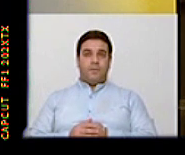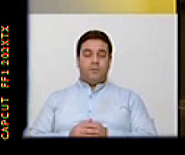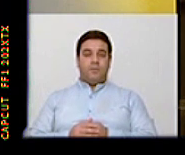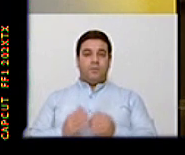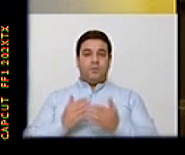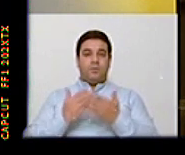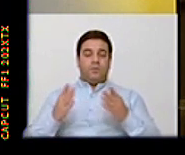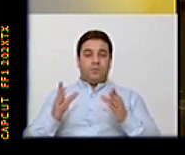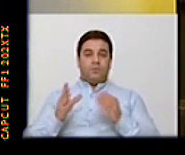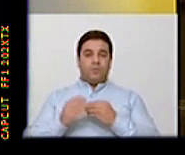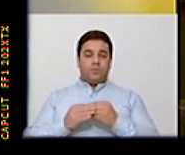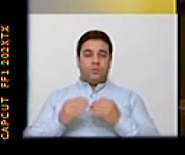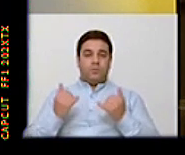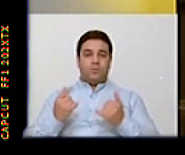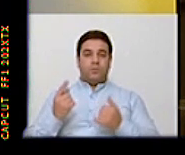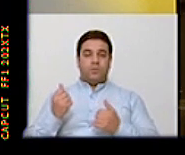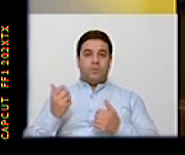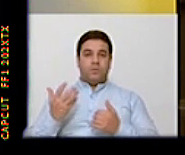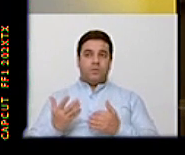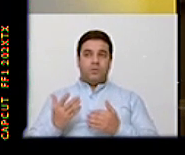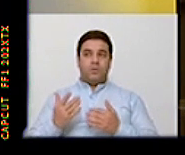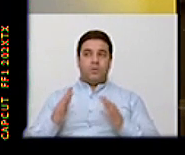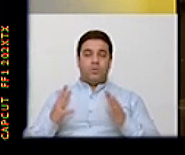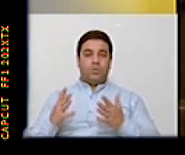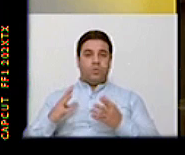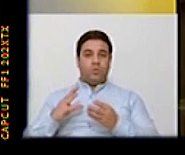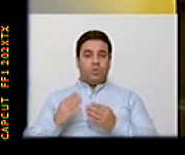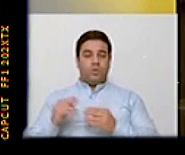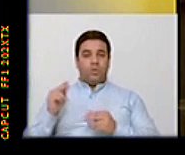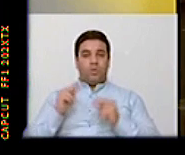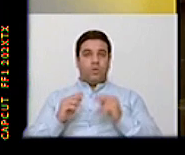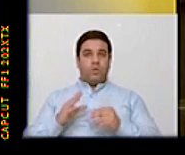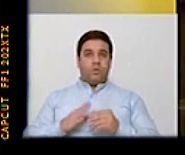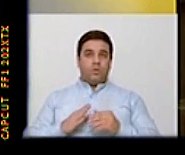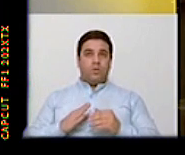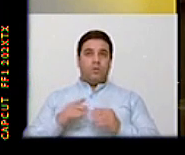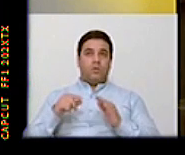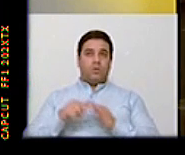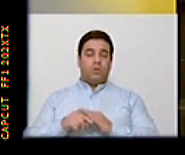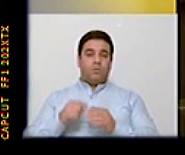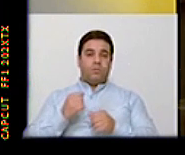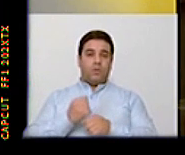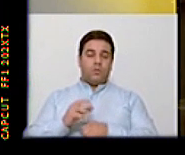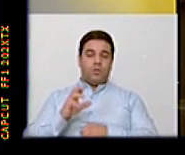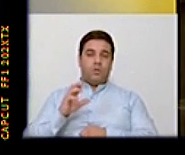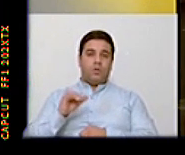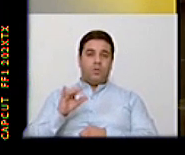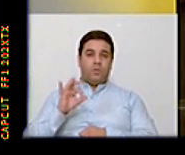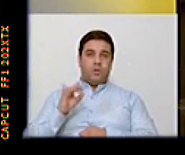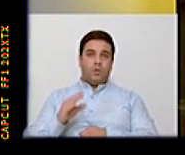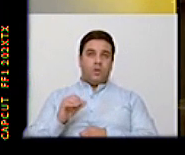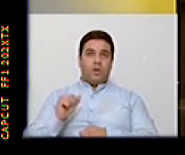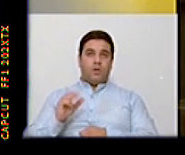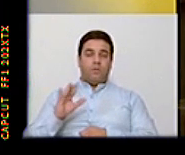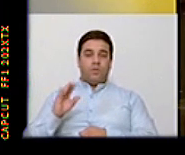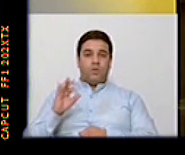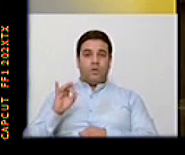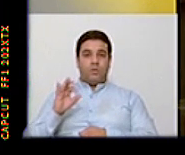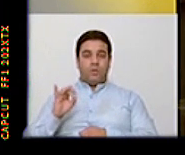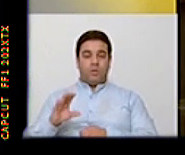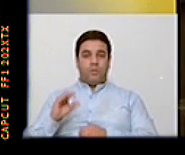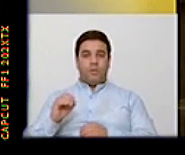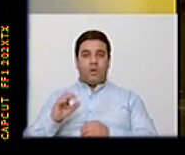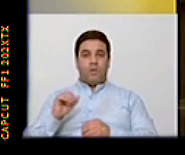Siz bilan bugun bir nechta hodisalarni o'rgandik. Ya'ni majburiy tebranishlar, avtotebranishlar